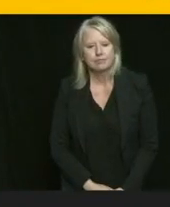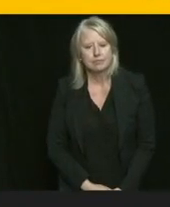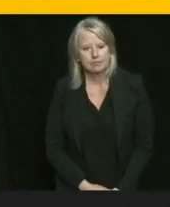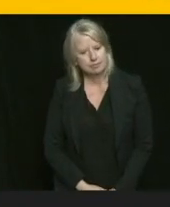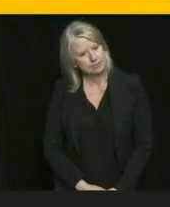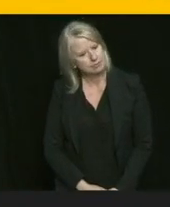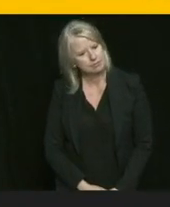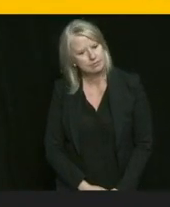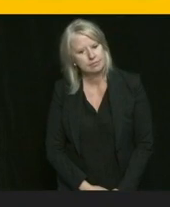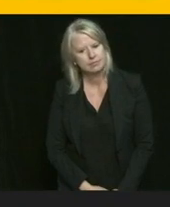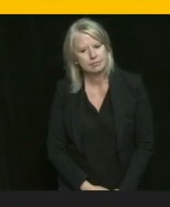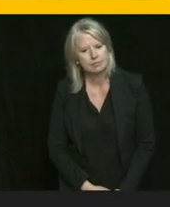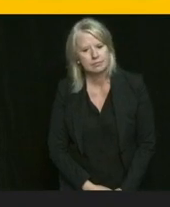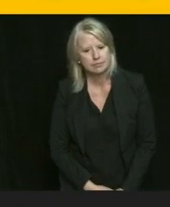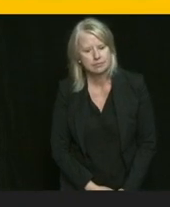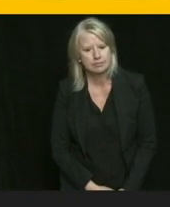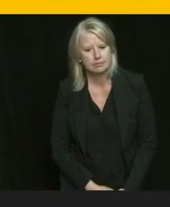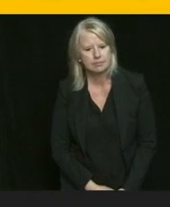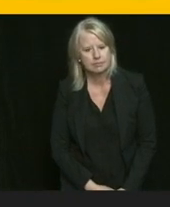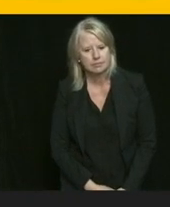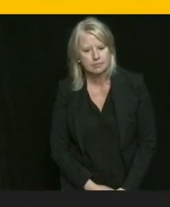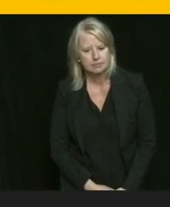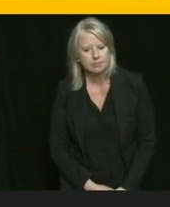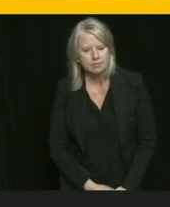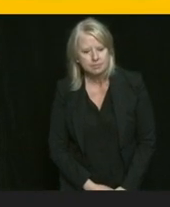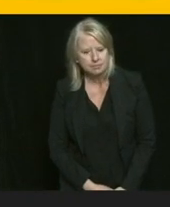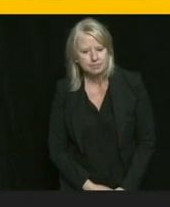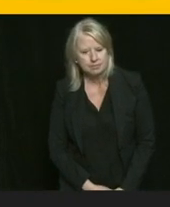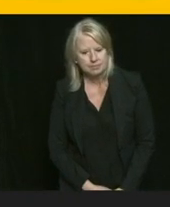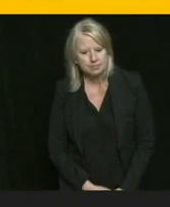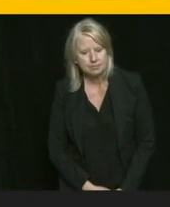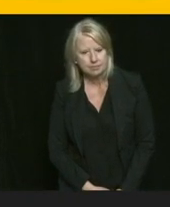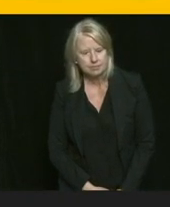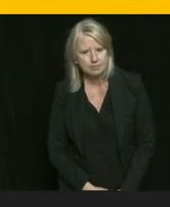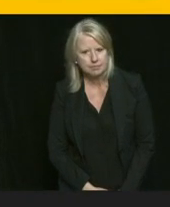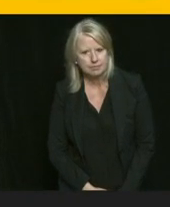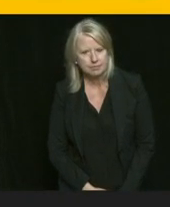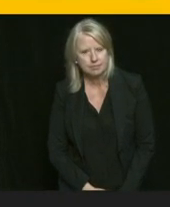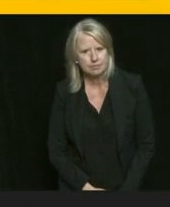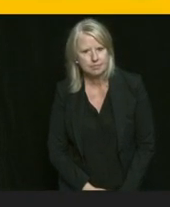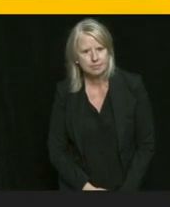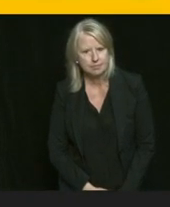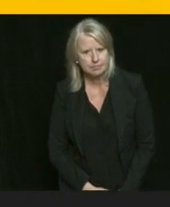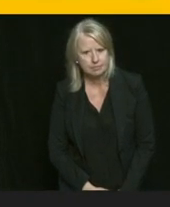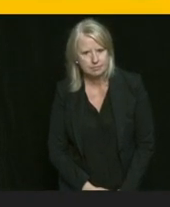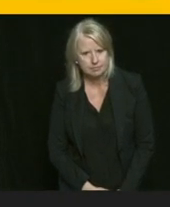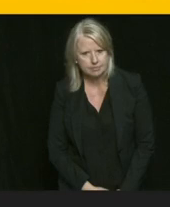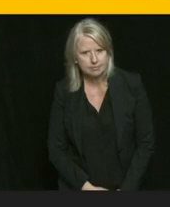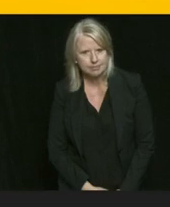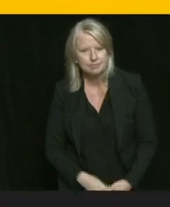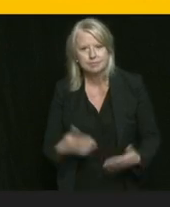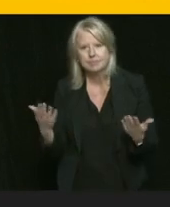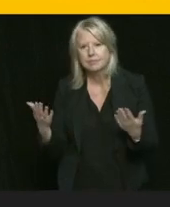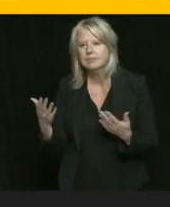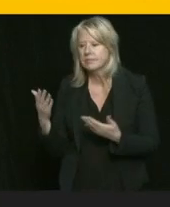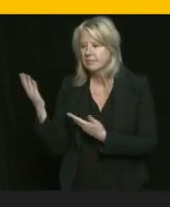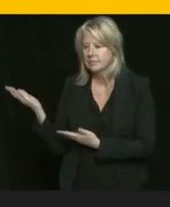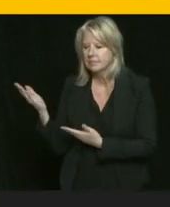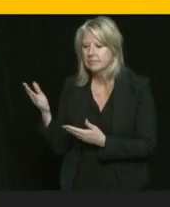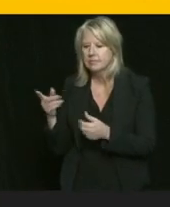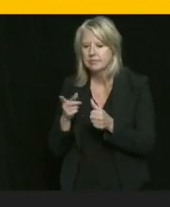question, s'il vous plaît, appuyez sur étoile 1 si vous avez une question. Première question, Lina Dib, la presse canadienne. First question from Lina